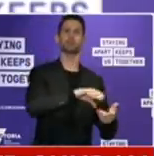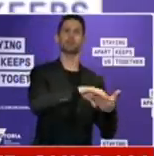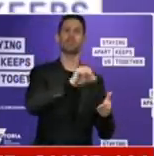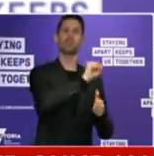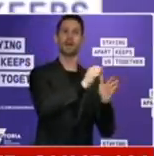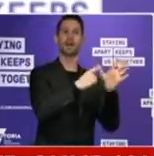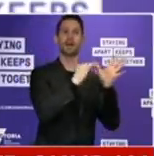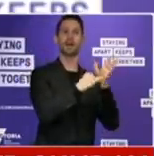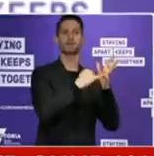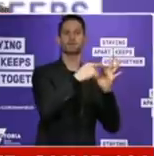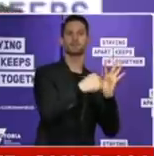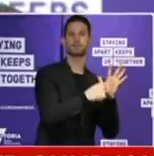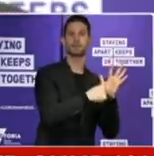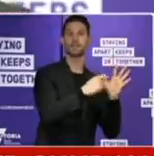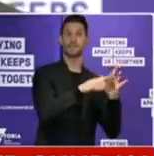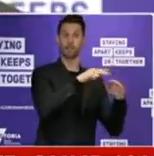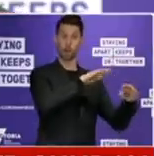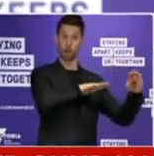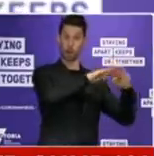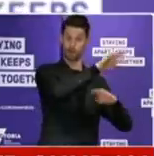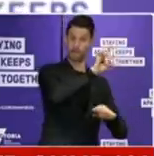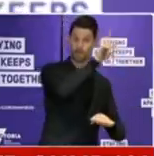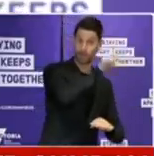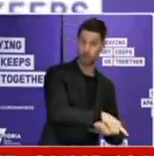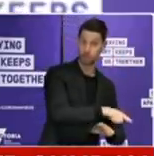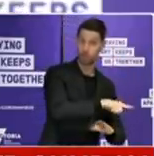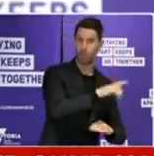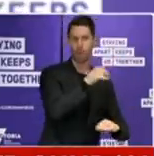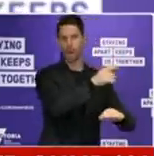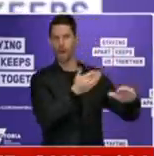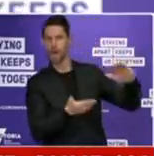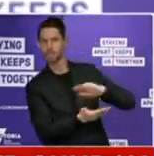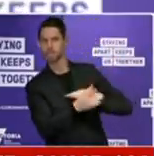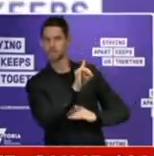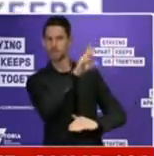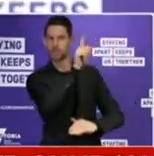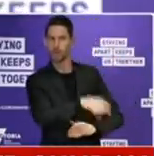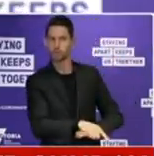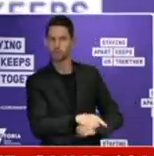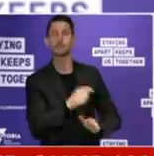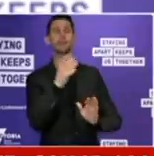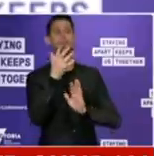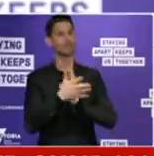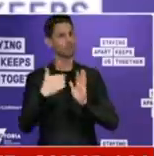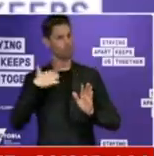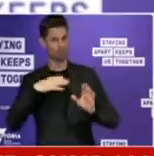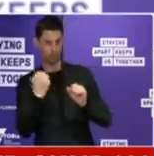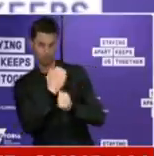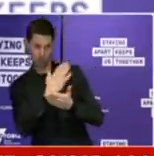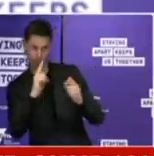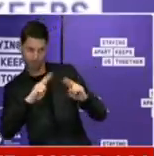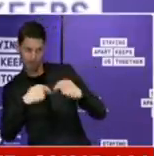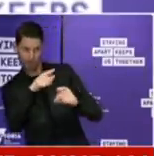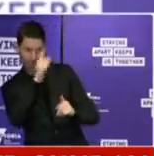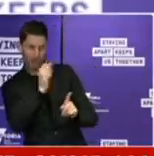practical terms, that ensures that families do have a capacity to amass